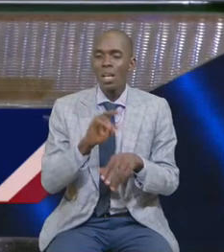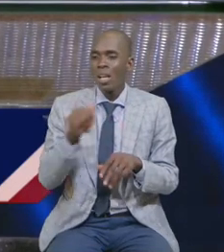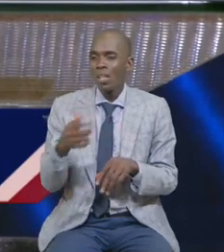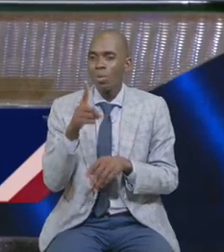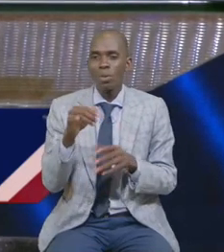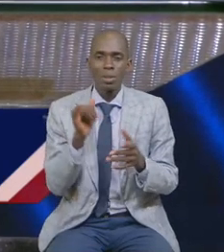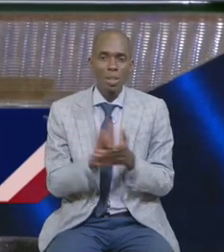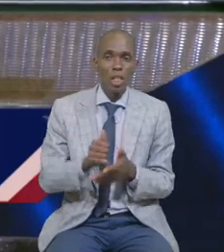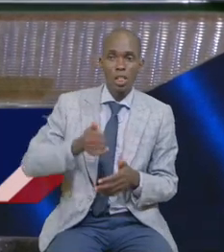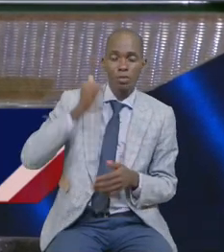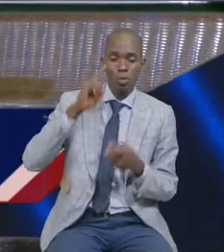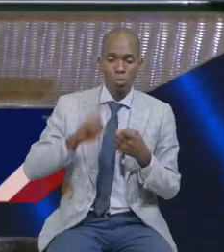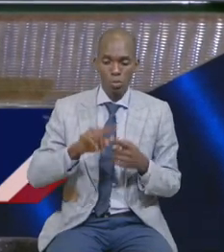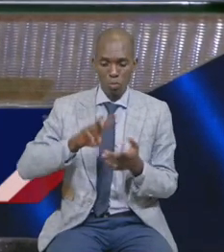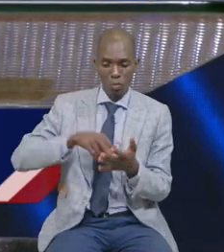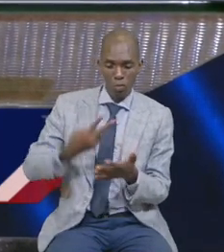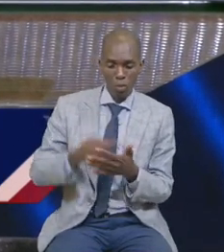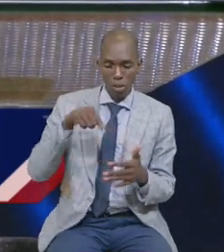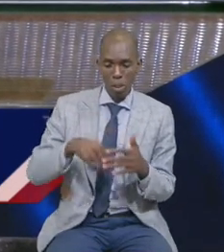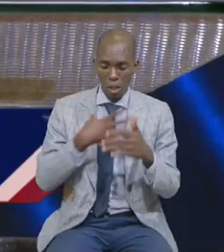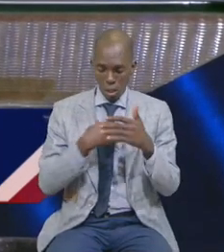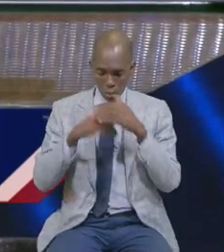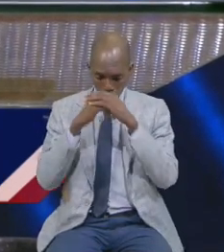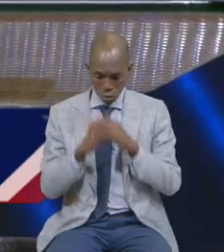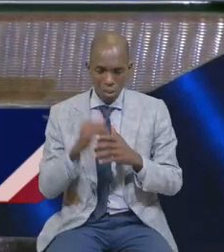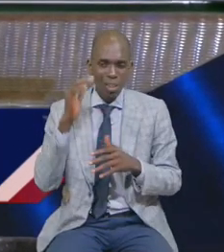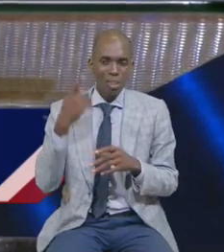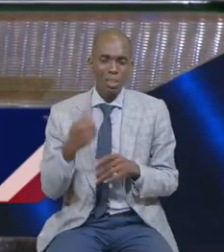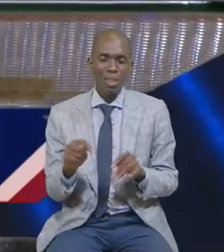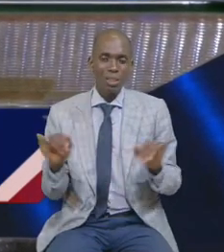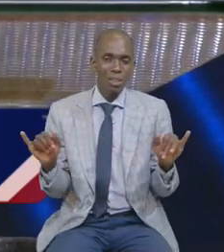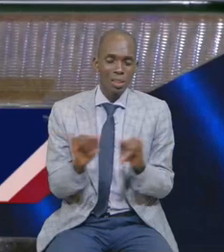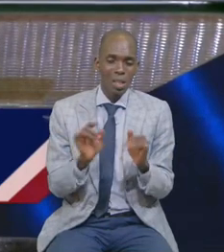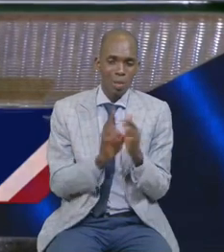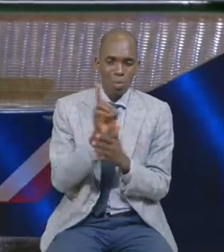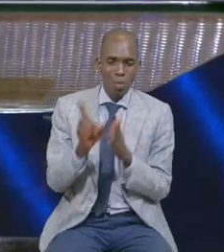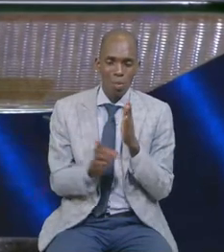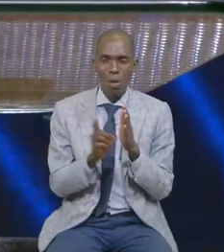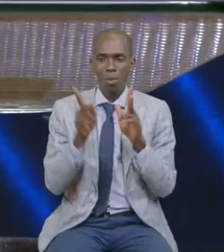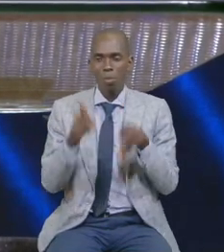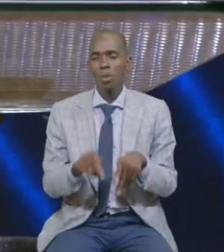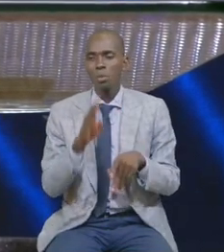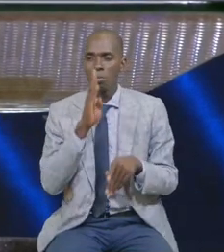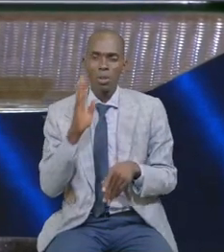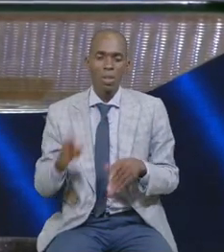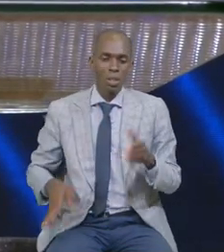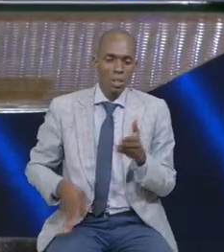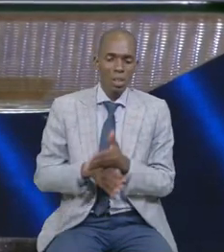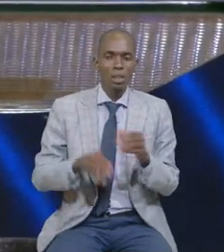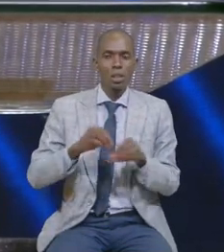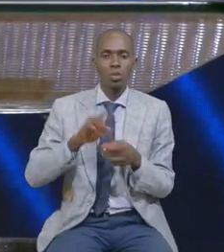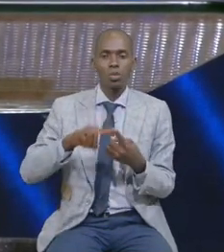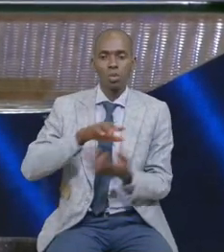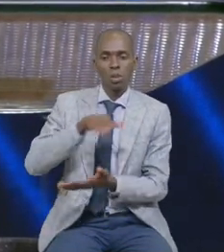not die and worship Earth shall the same hour because into the midst of a